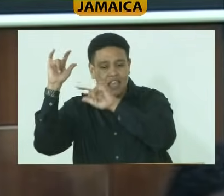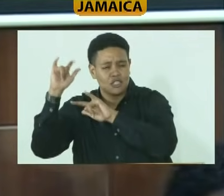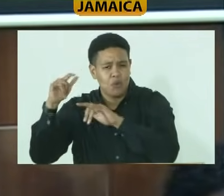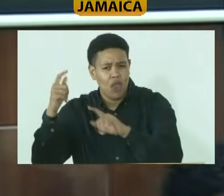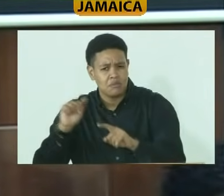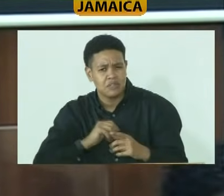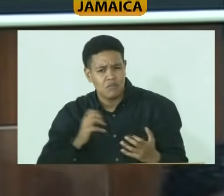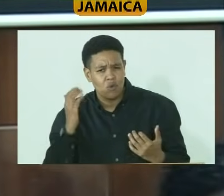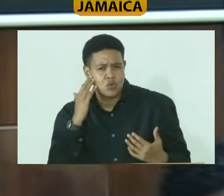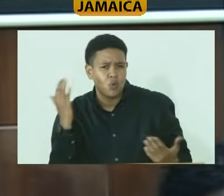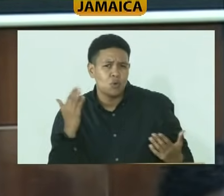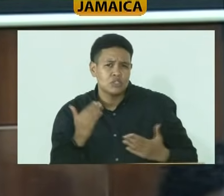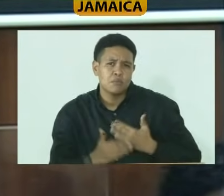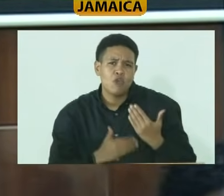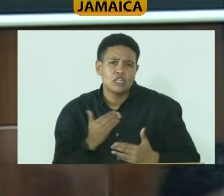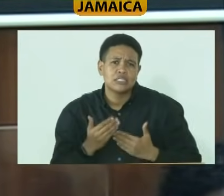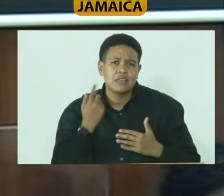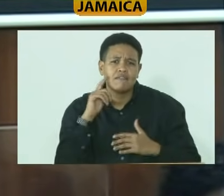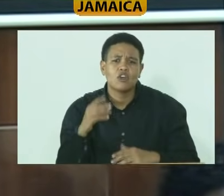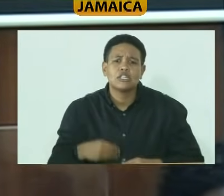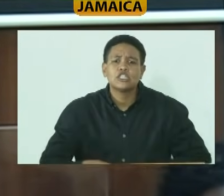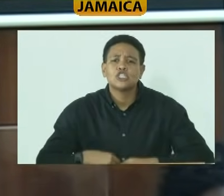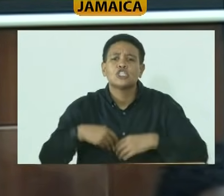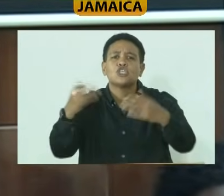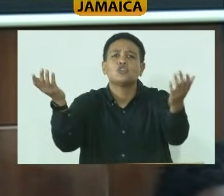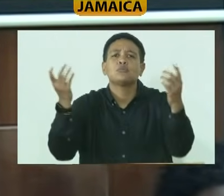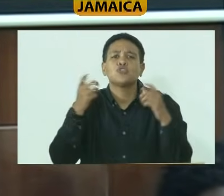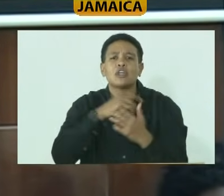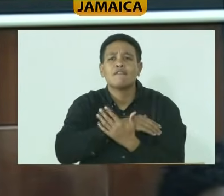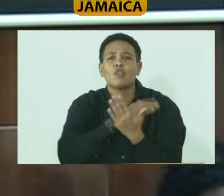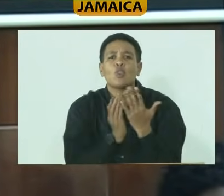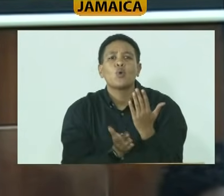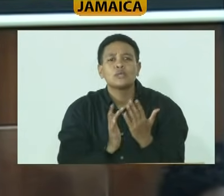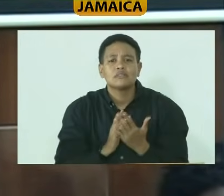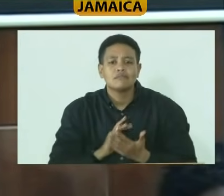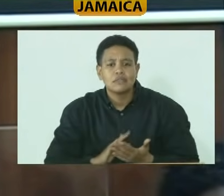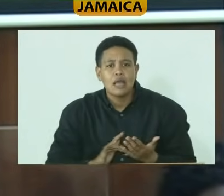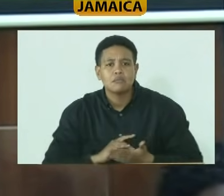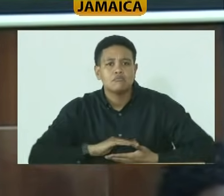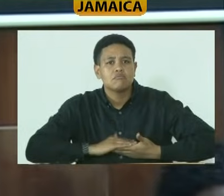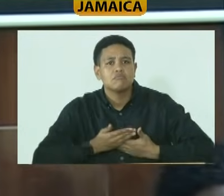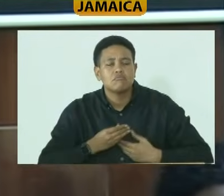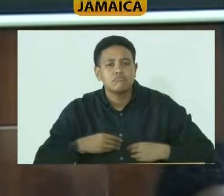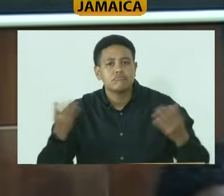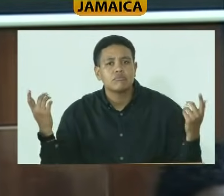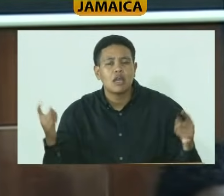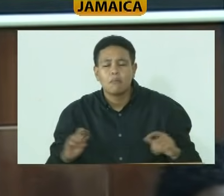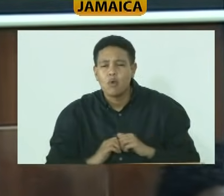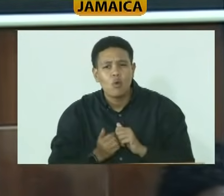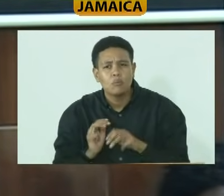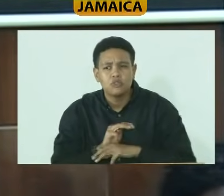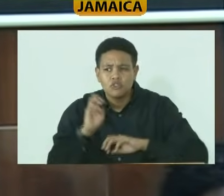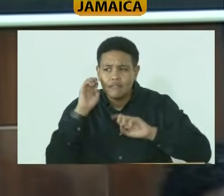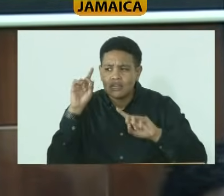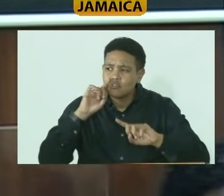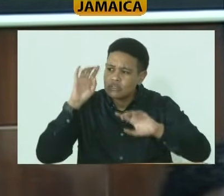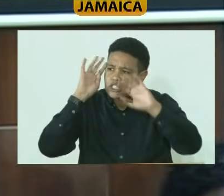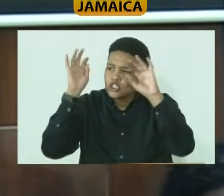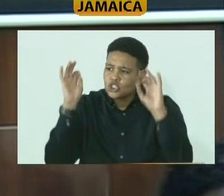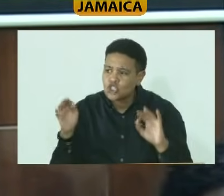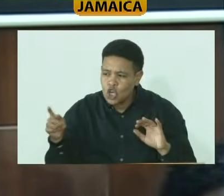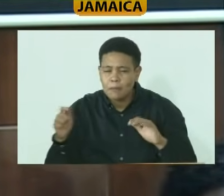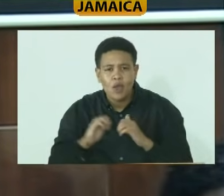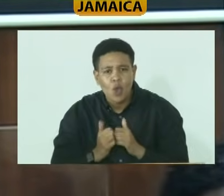want to know what is the process for the distribution of those devices. How does the Ministry of Education determine how